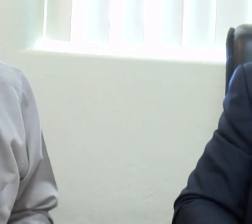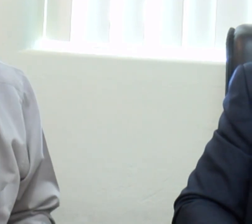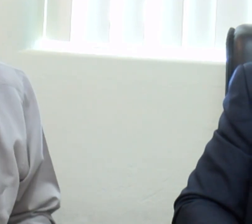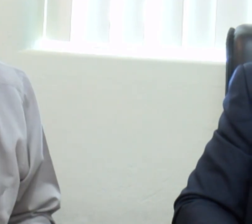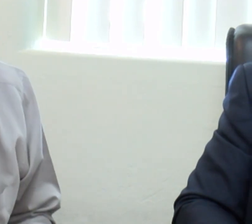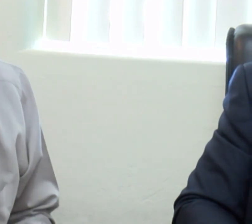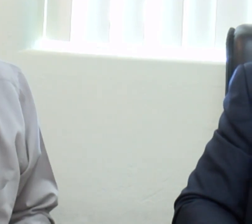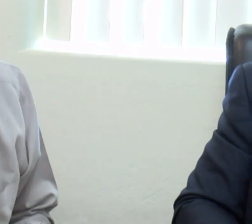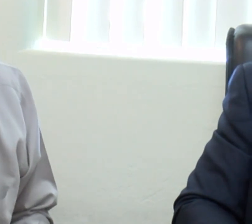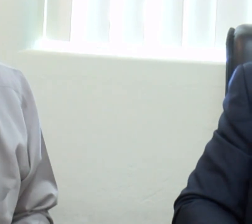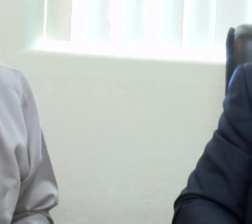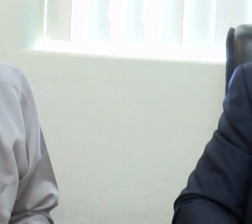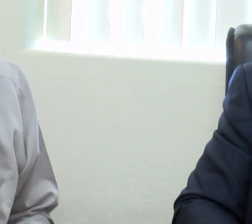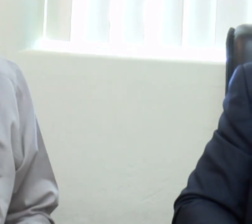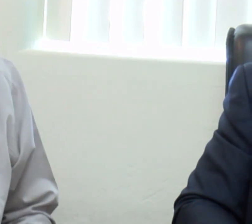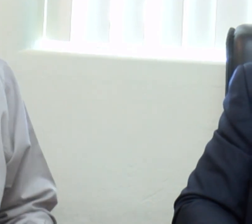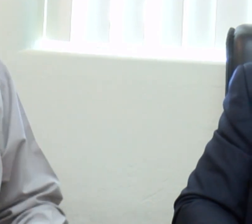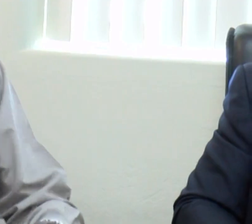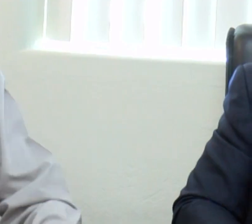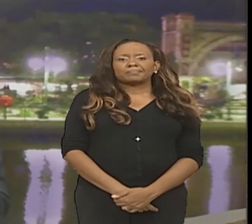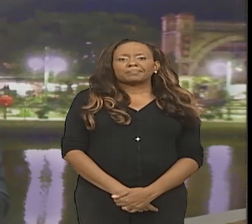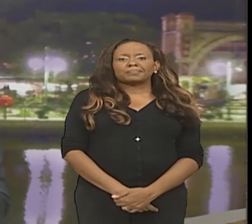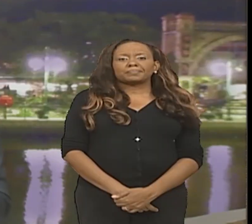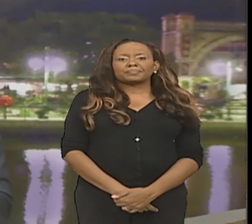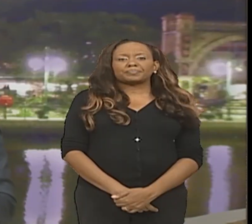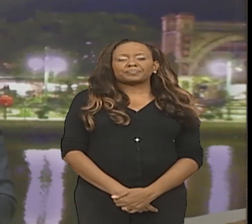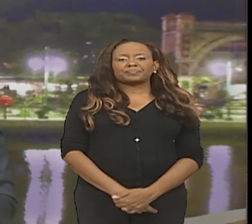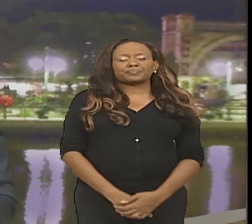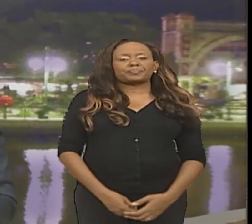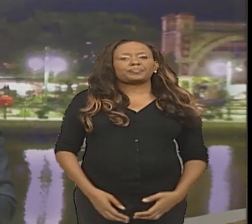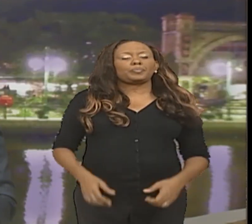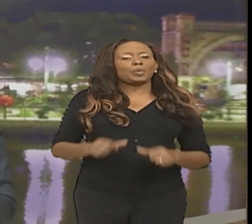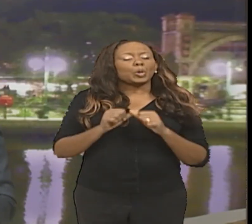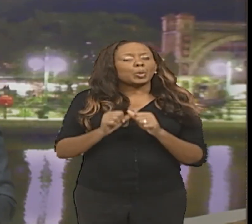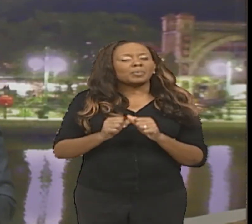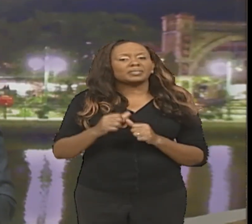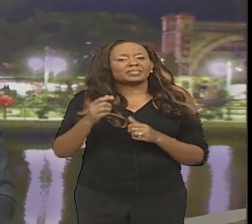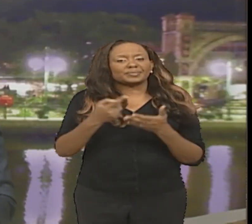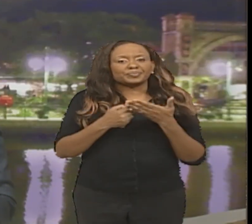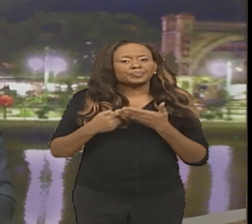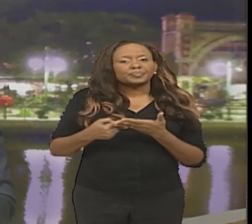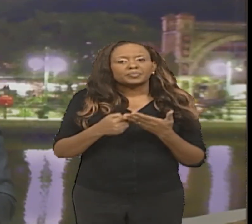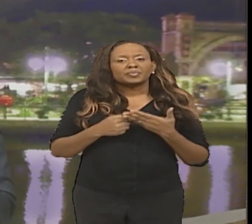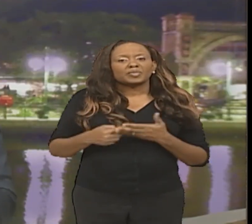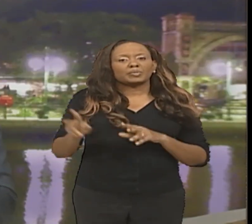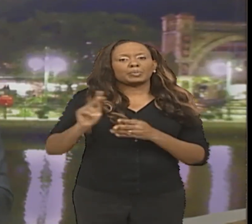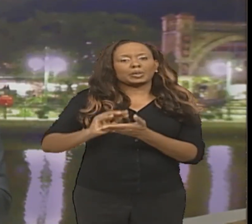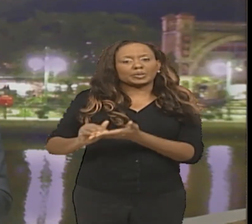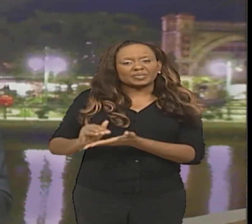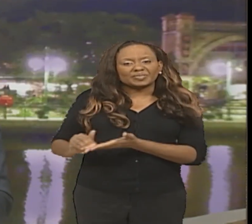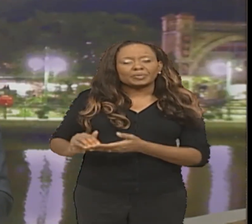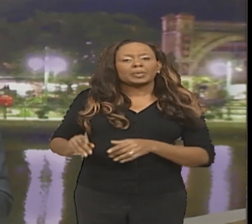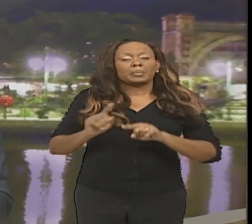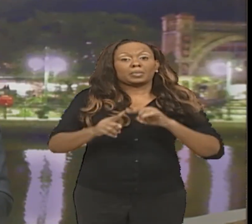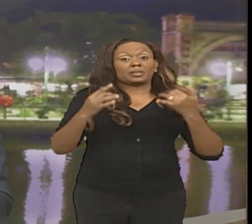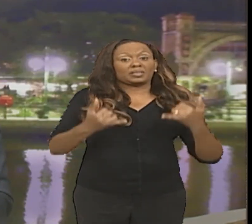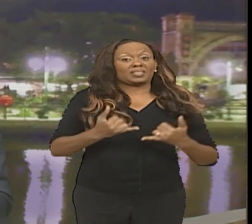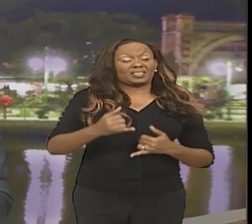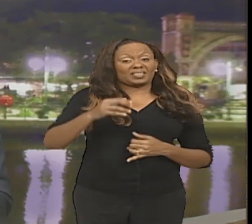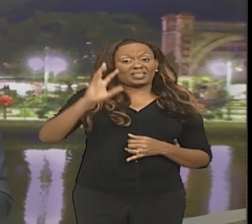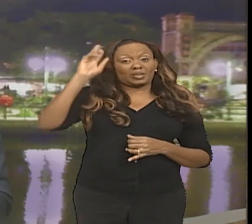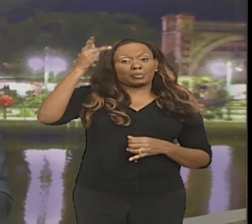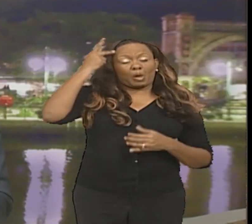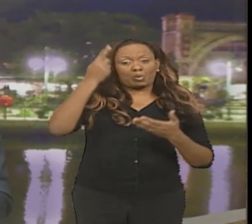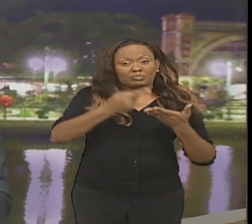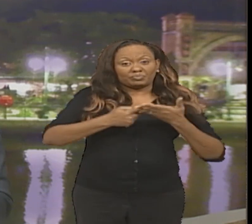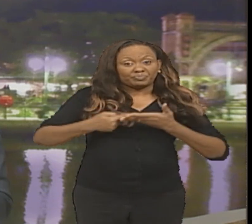some stability economically. Staying on the issue of retrenchment and turning to the upper house, where we're hearing a